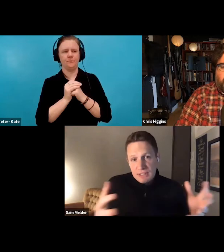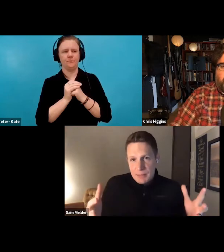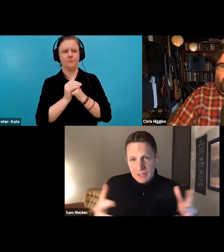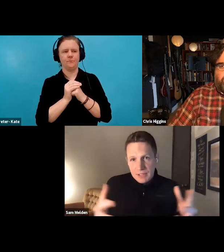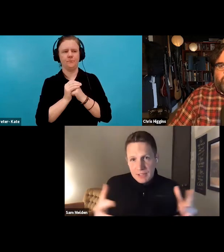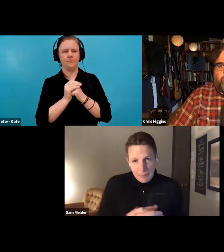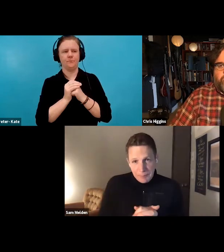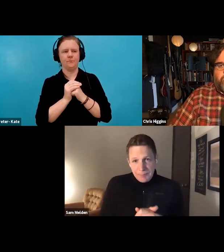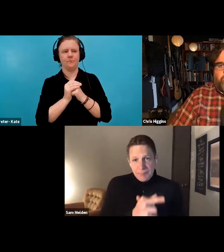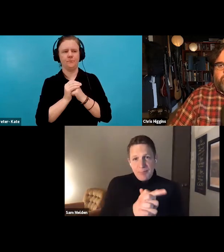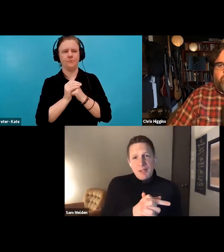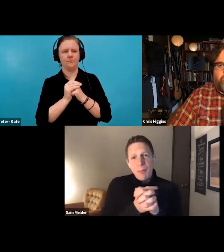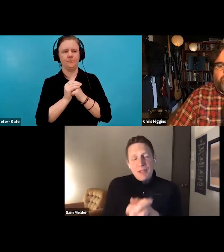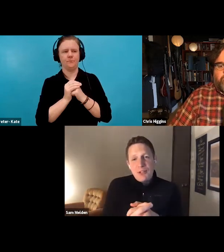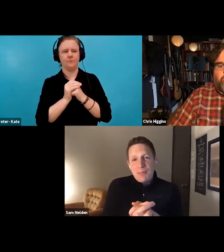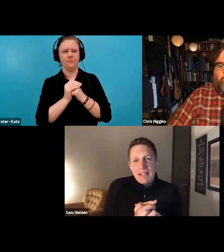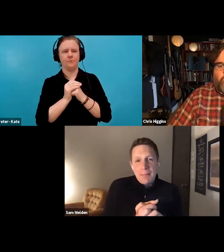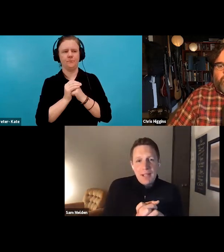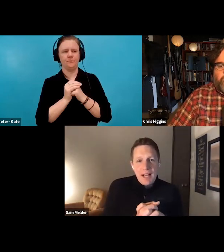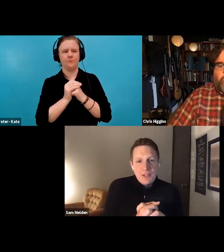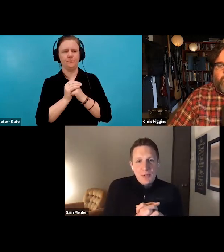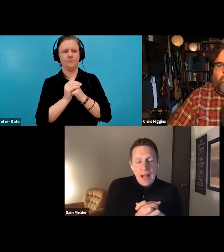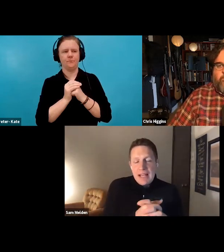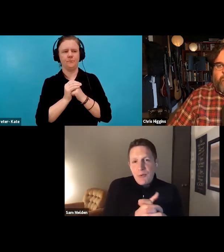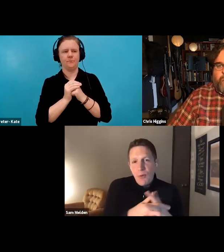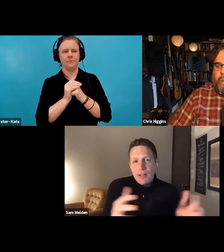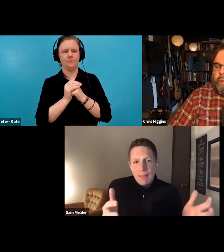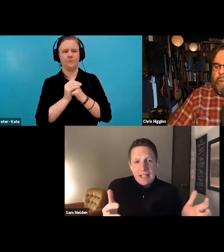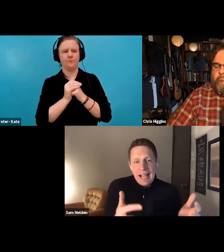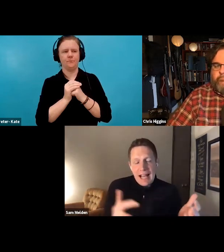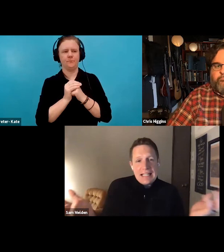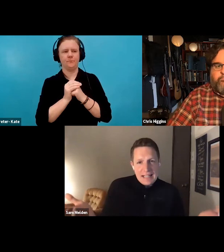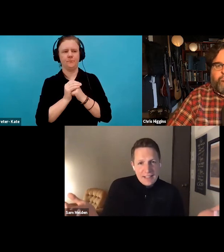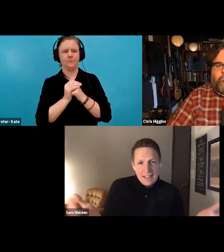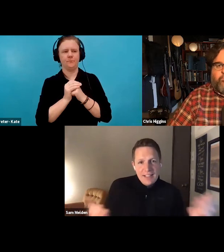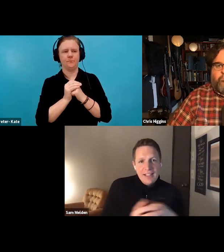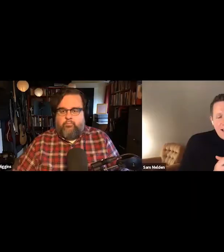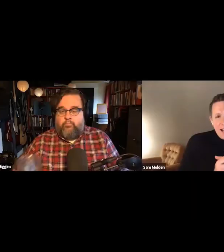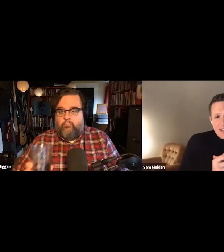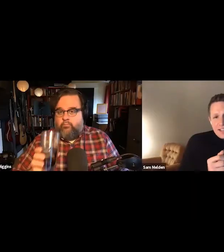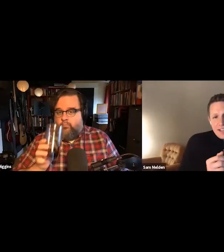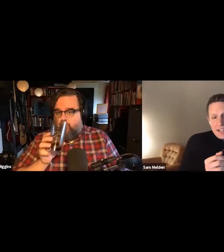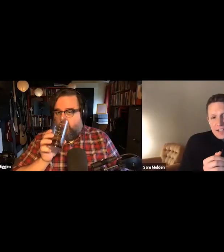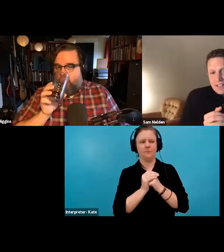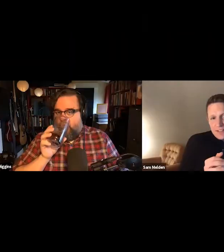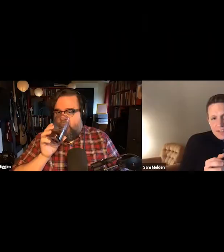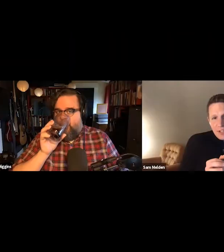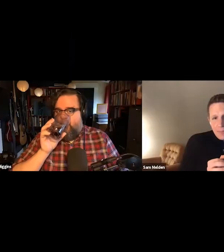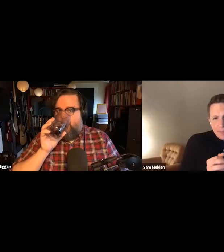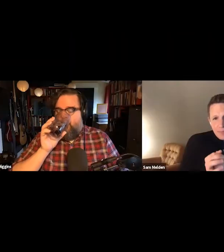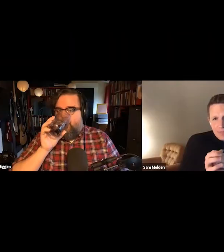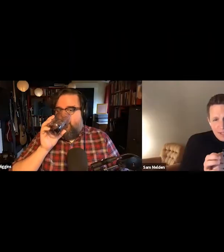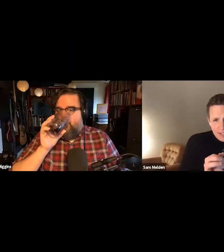digital accessibility. But the point that you're making applies to anyone making anything. And I think that that is, you